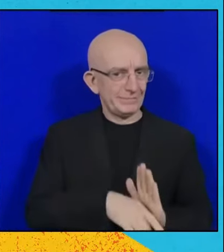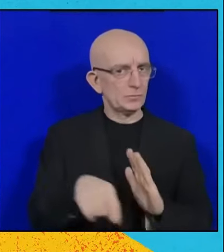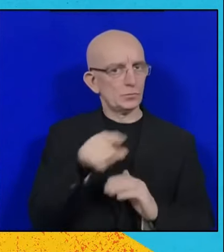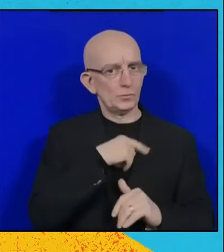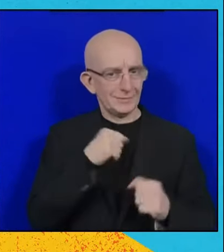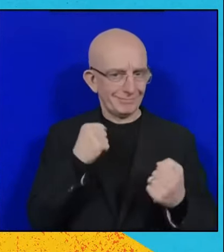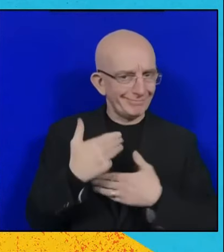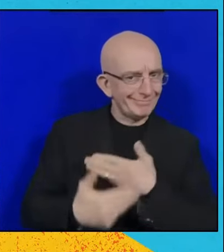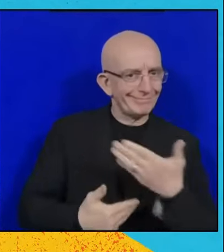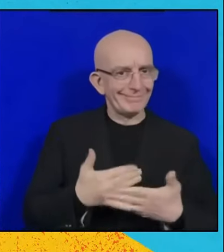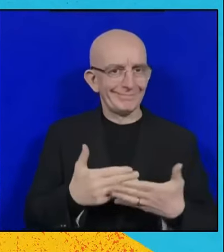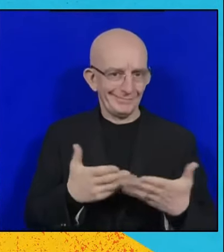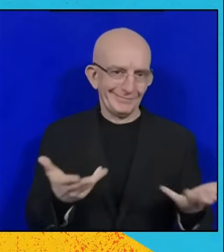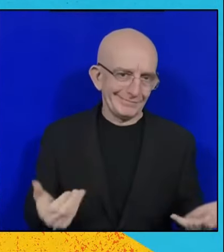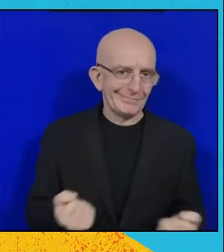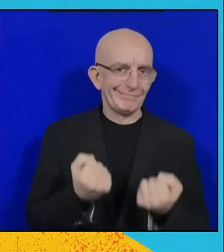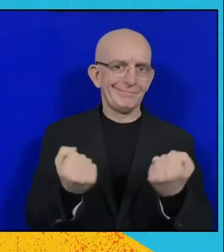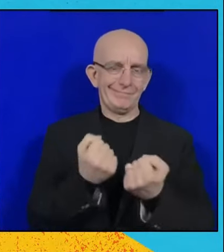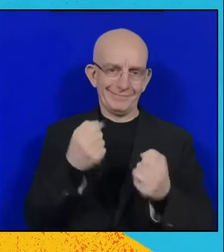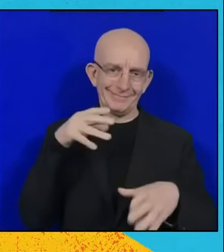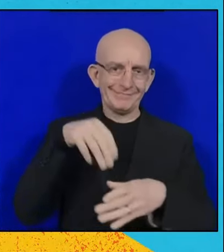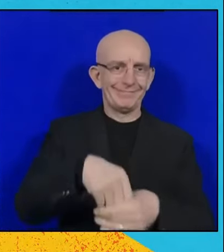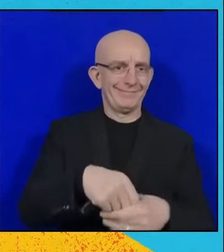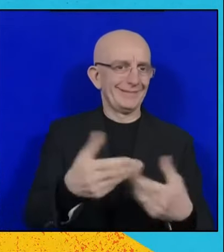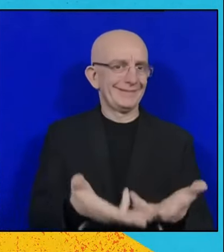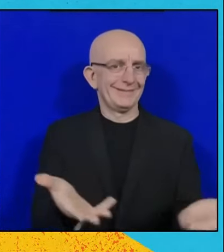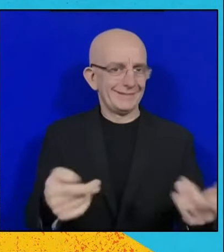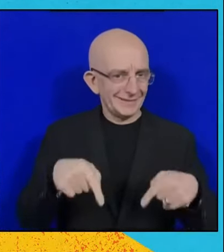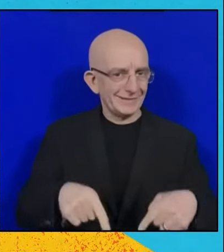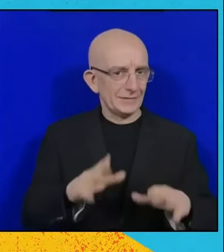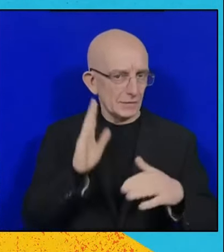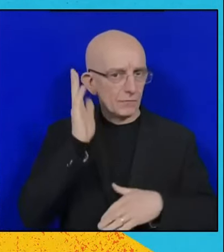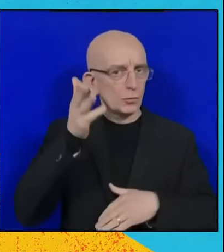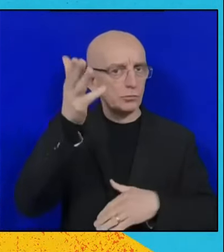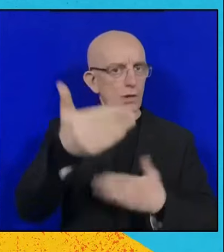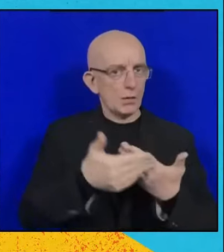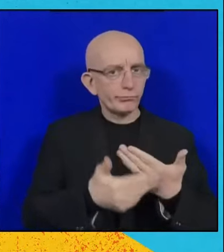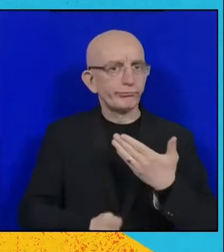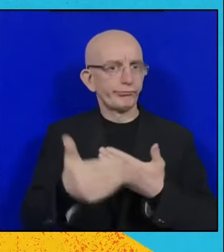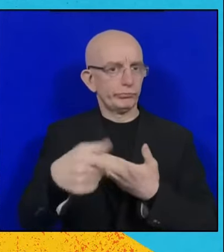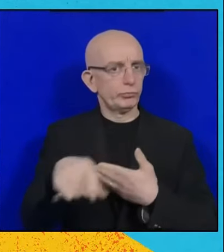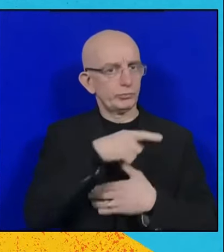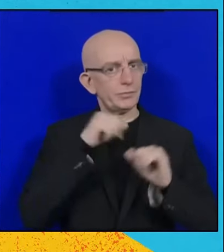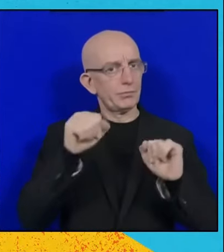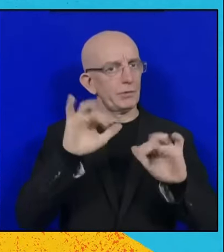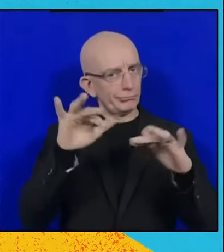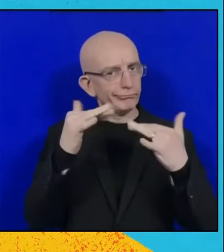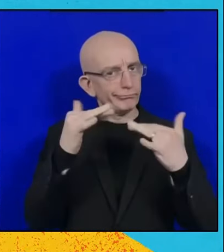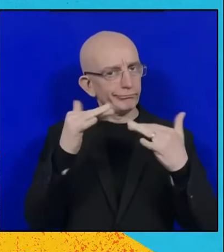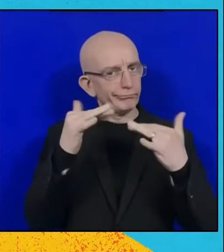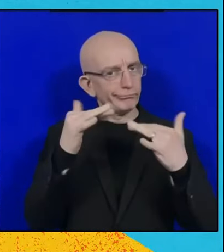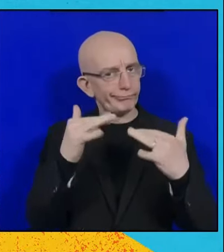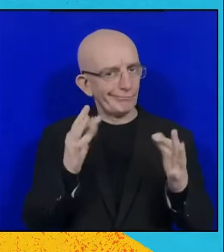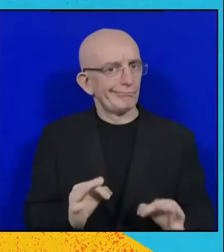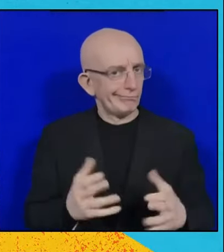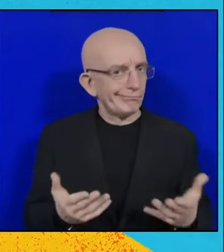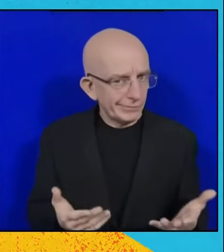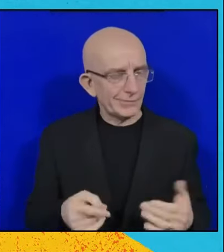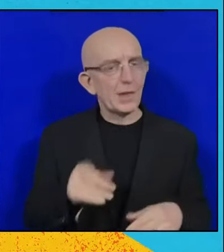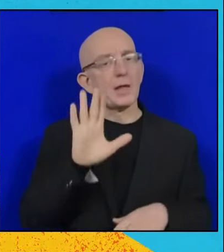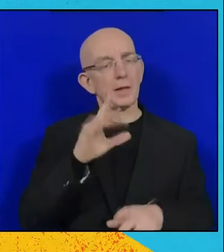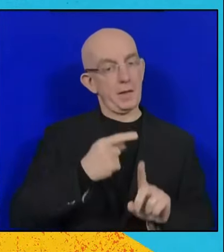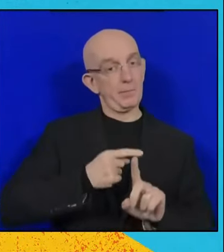light, COVID showed us that we do know how to make change. We have the answers, we just don't yet have the political will to realize them. And